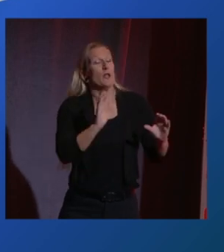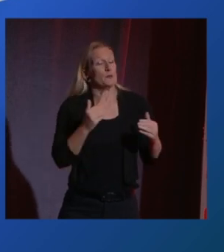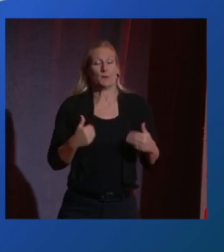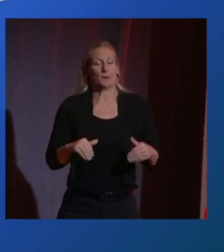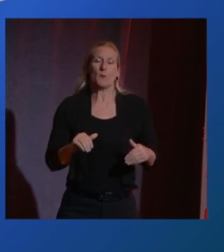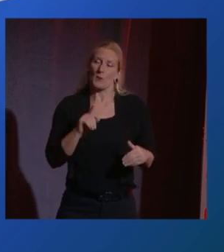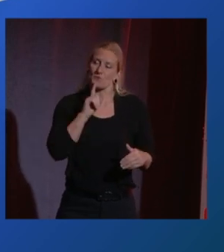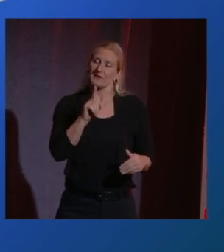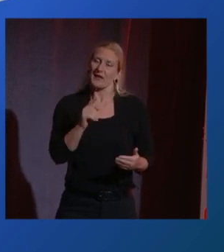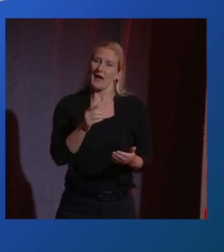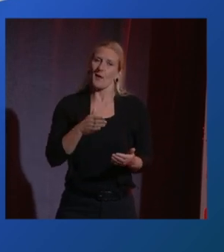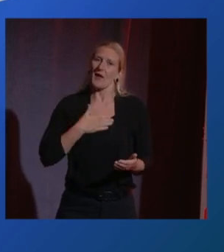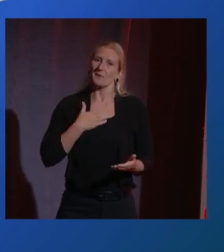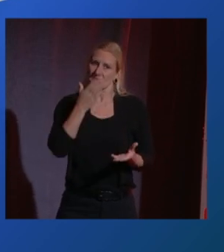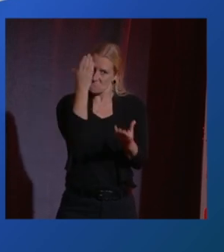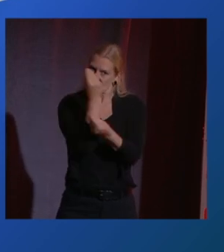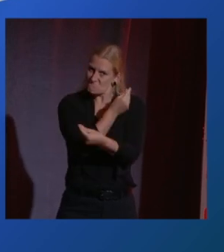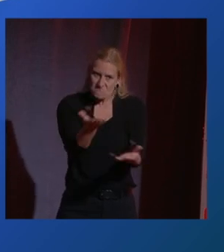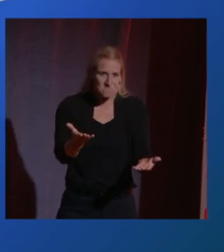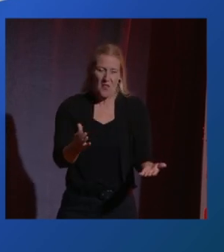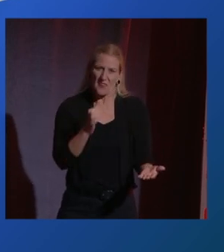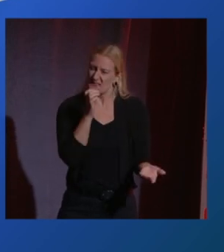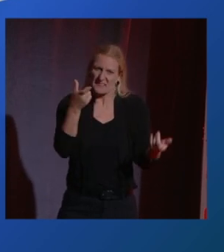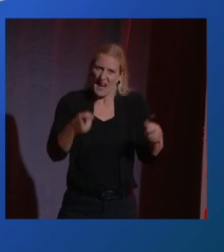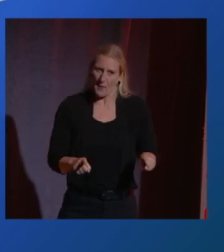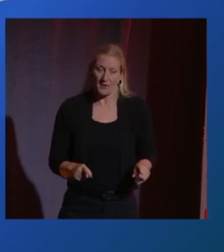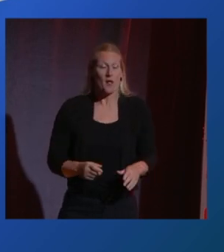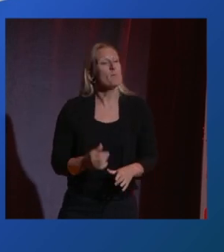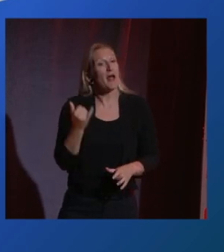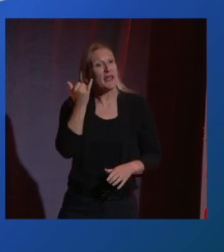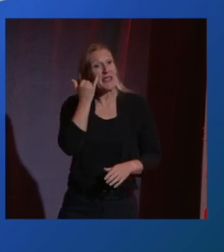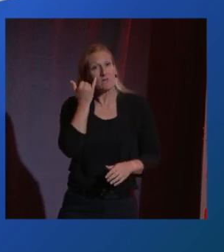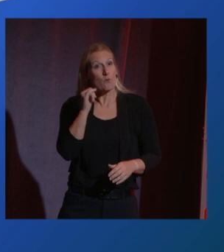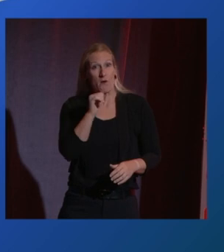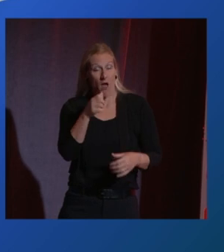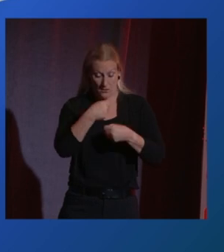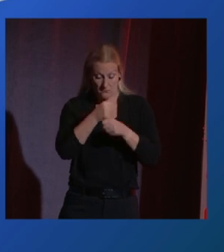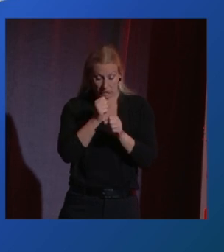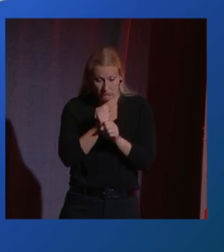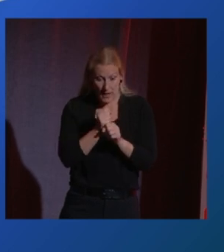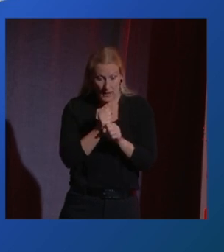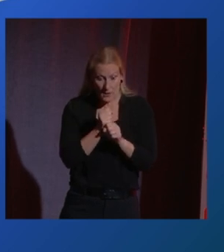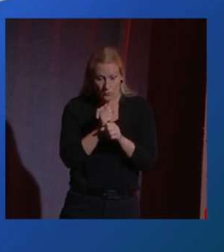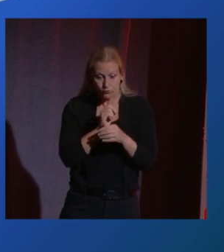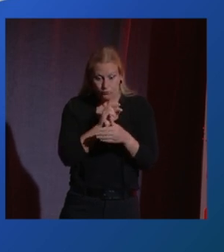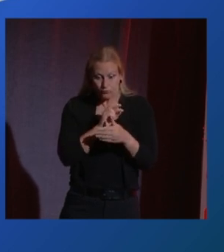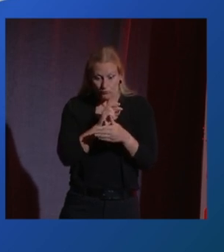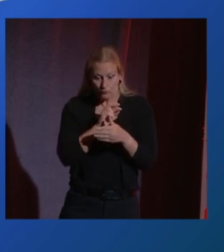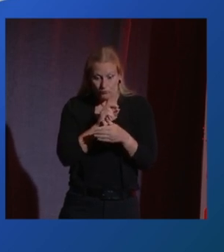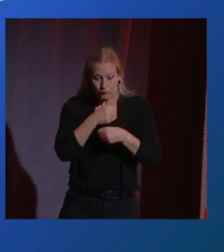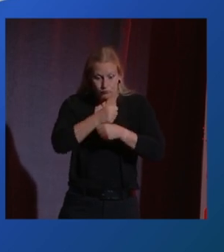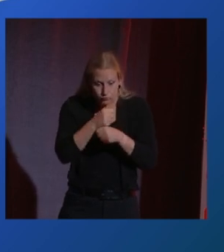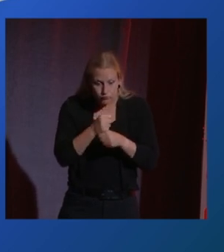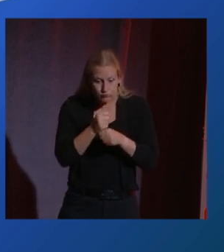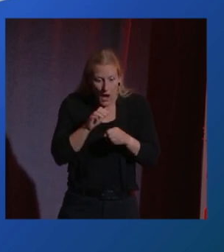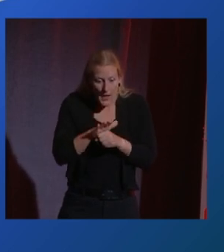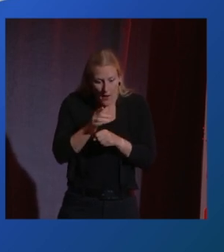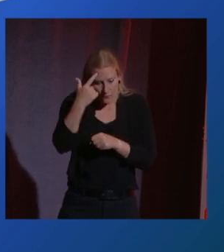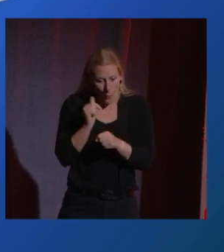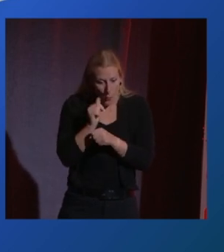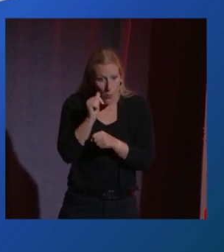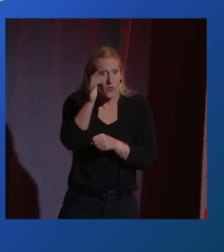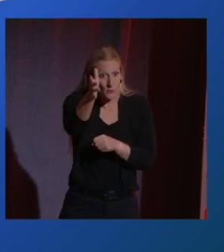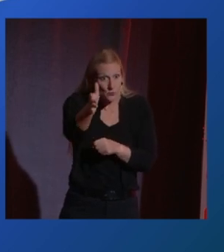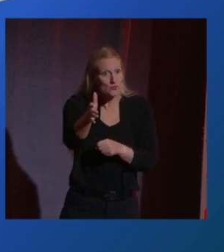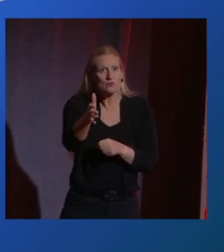often but I also will toss and turn if we're not generating enough for the future so if you look at our